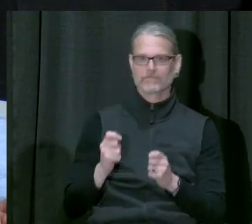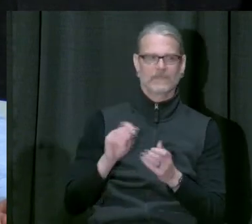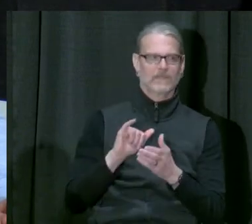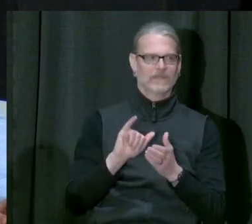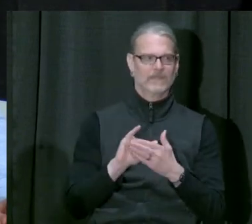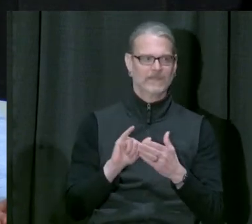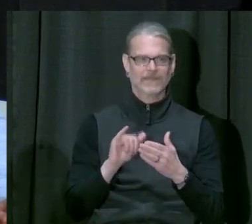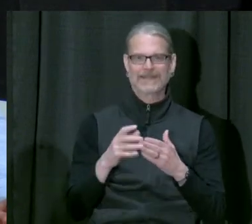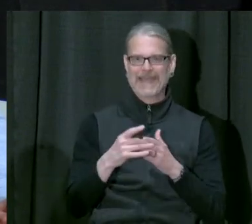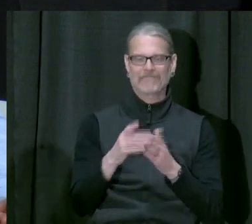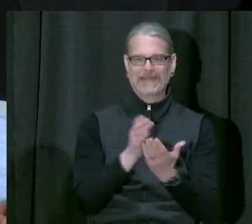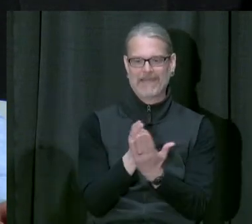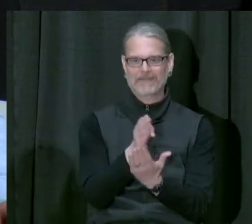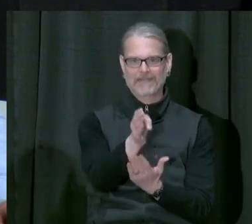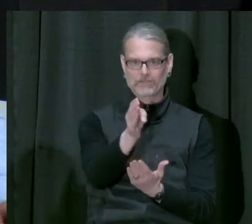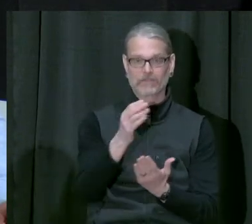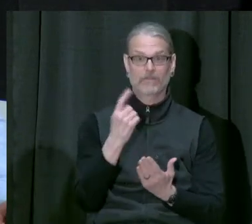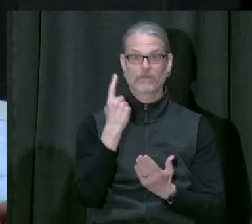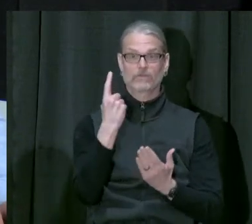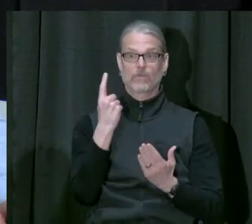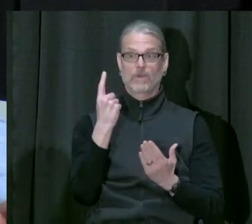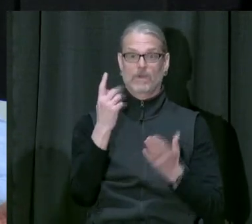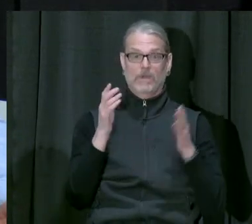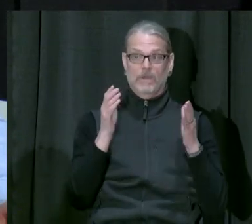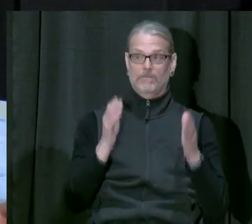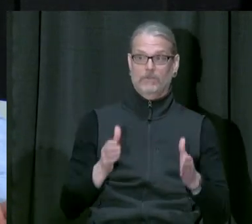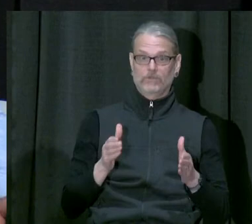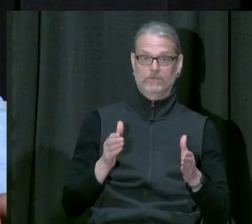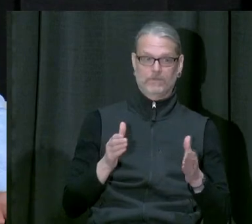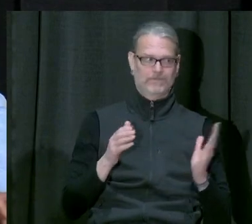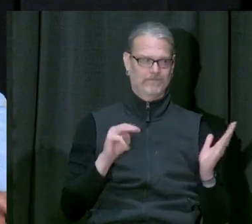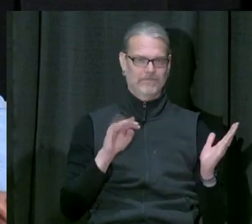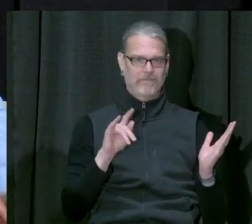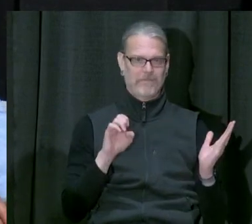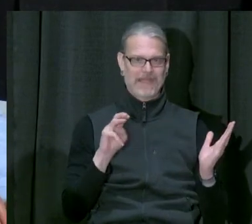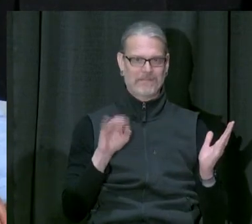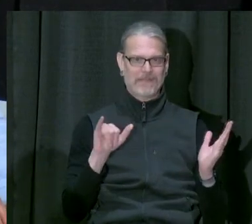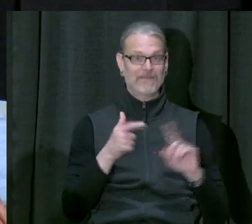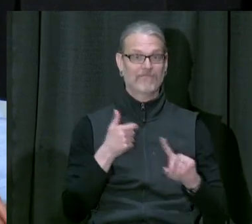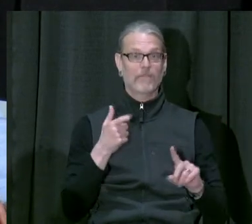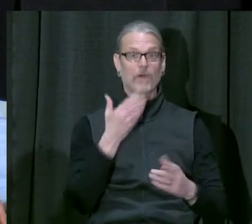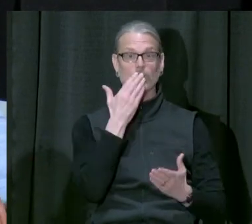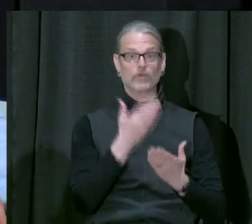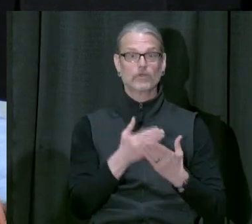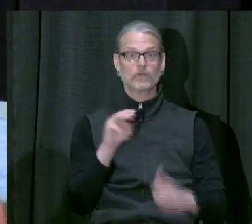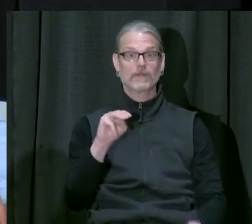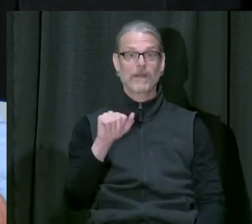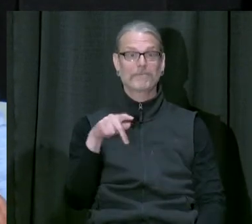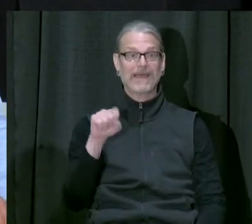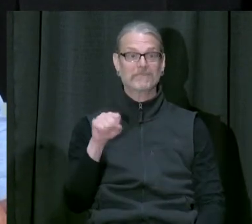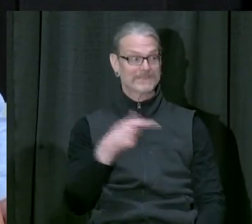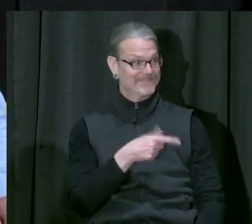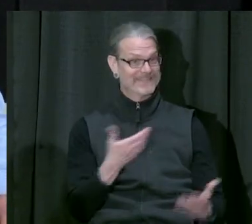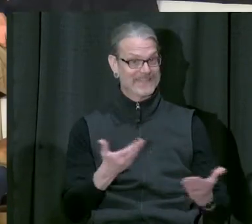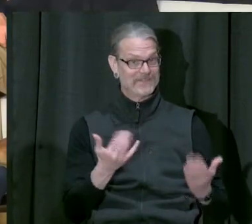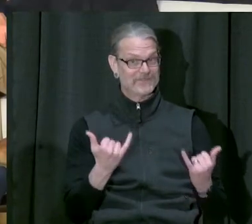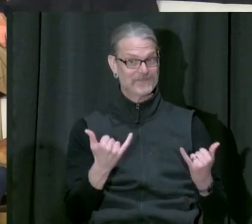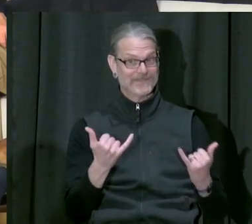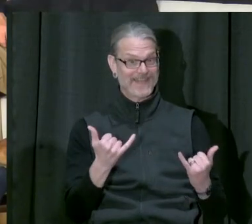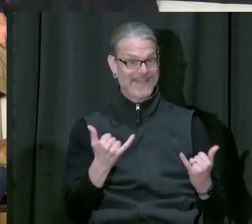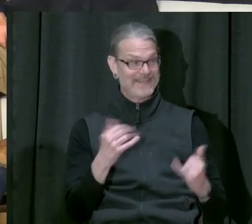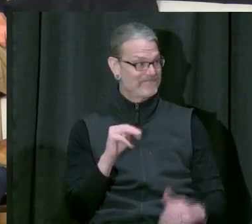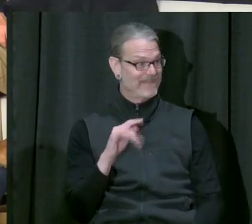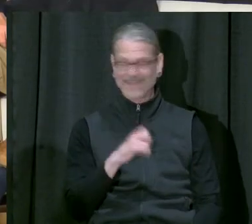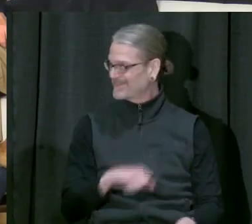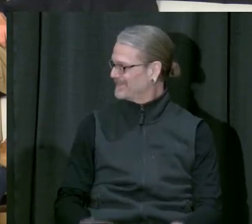comes up right away as a person synonymous in that field. That's Mike May of Good Maps. Mike is with me today. Good afternoon, Mike.